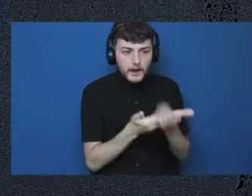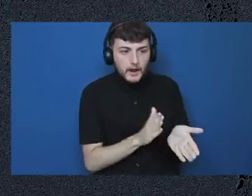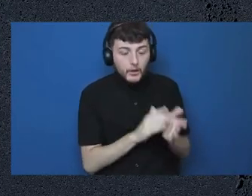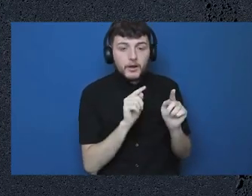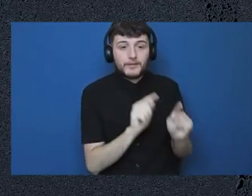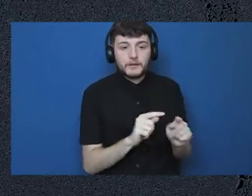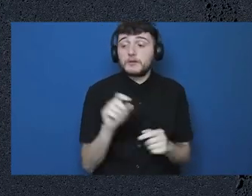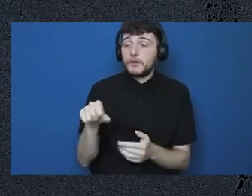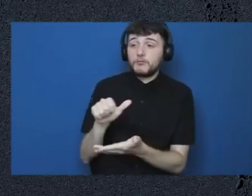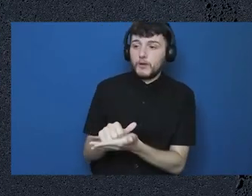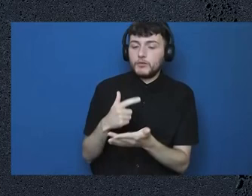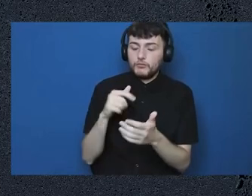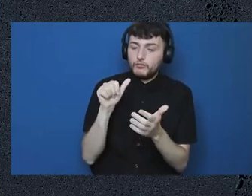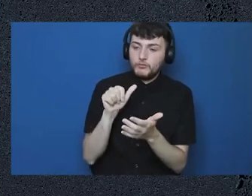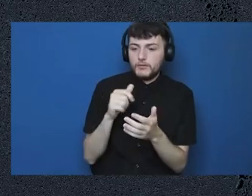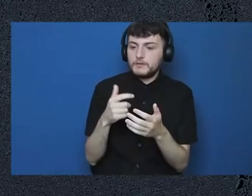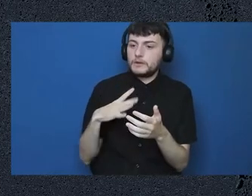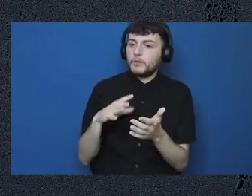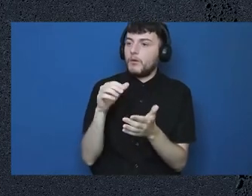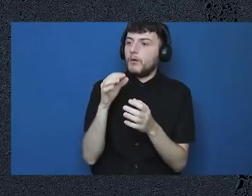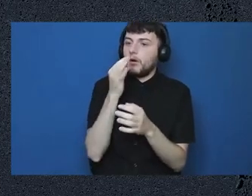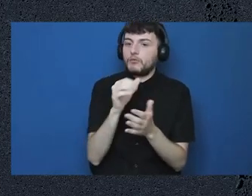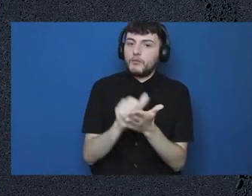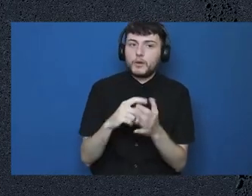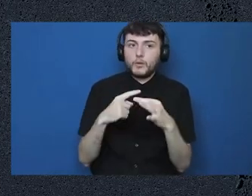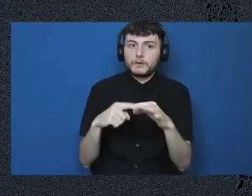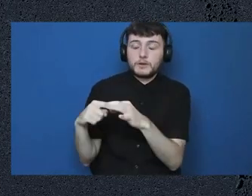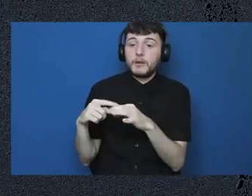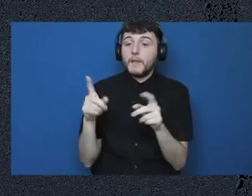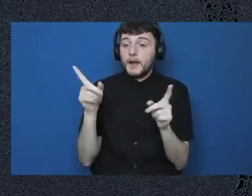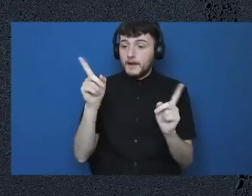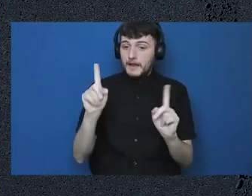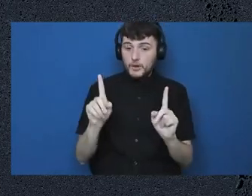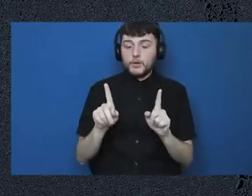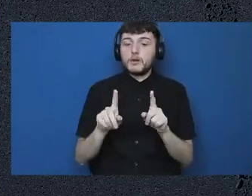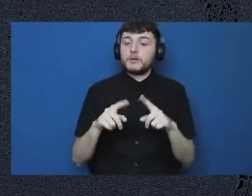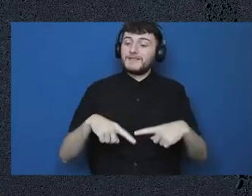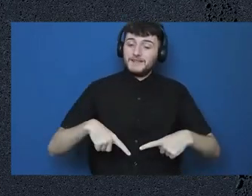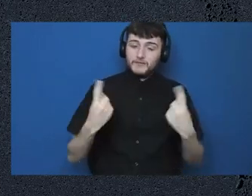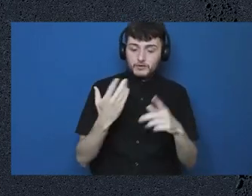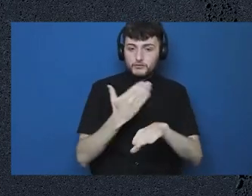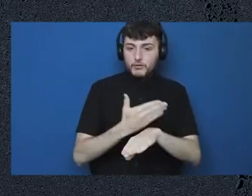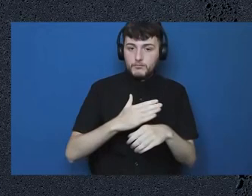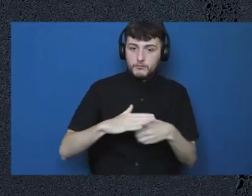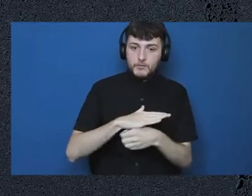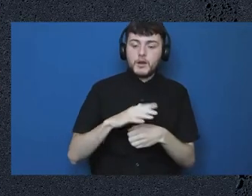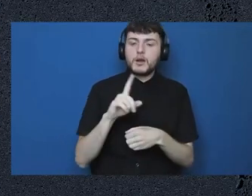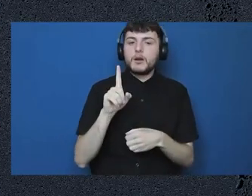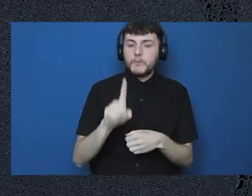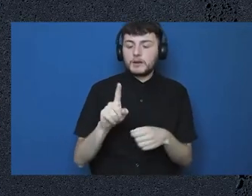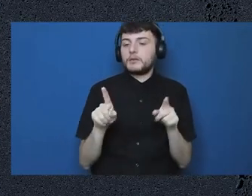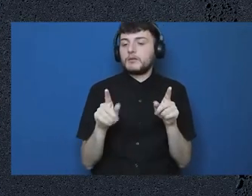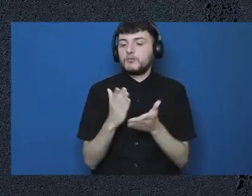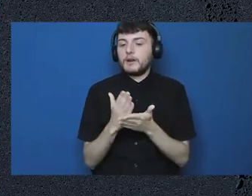exactly the same thing now. And so in a completely different career, where I'm all about advocacy and